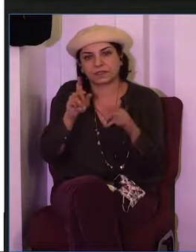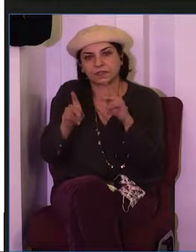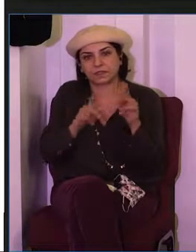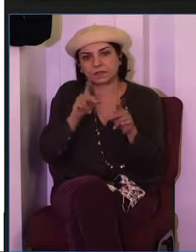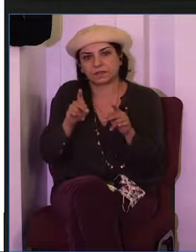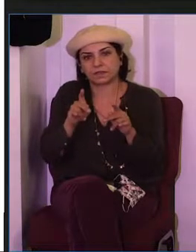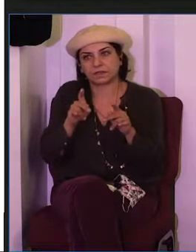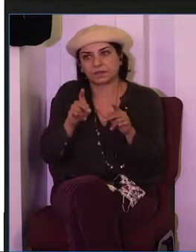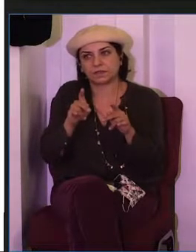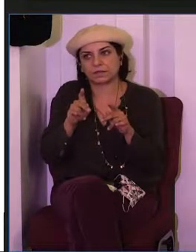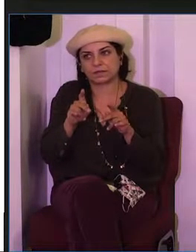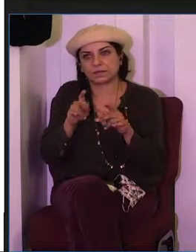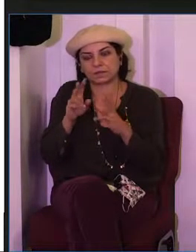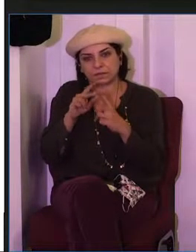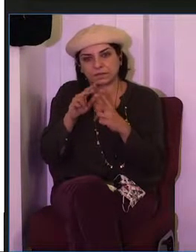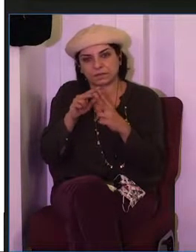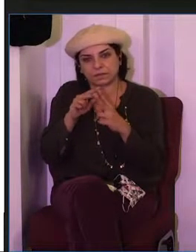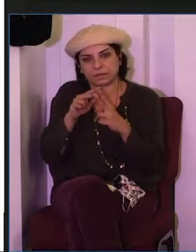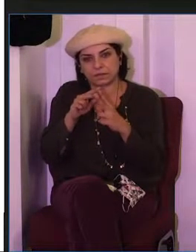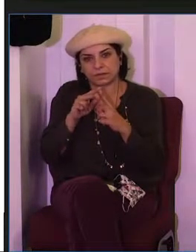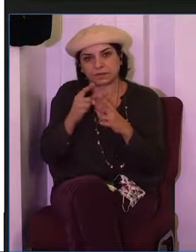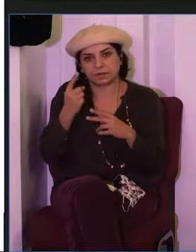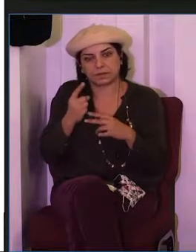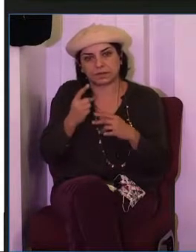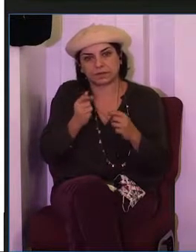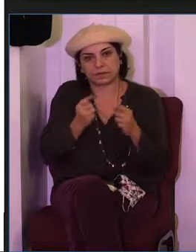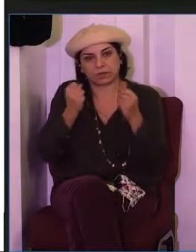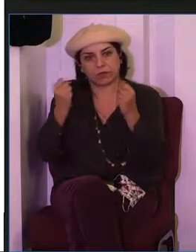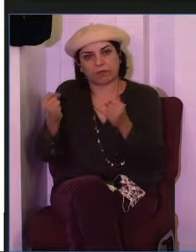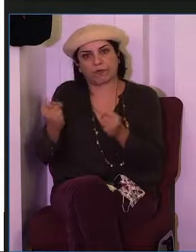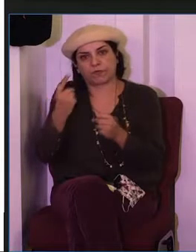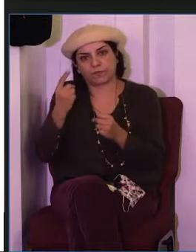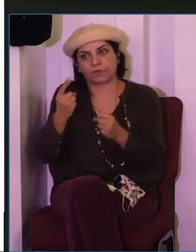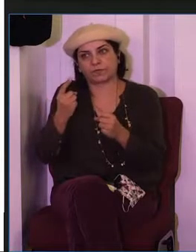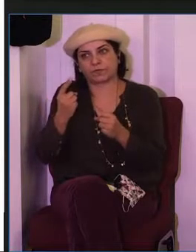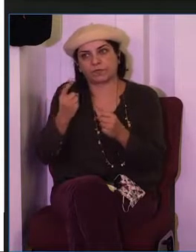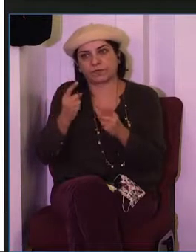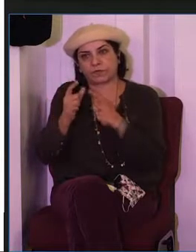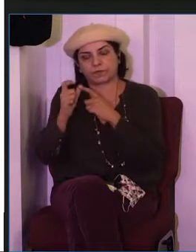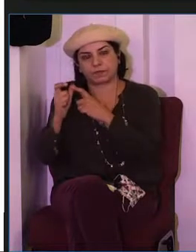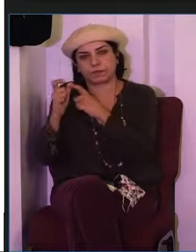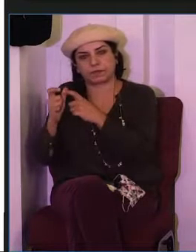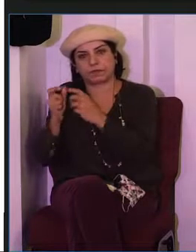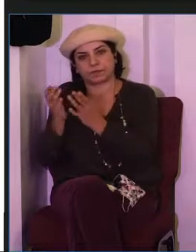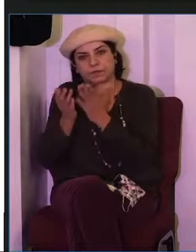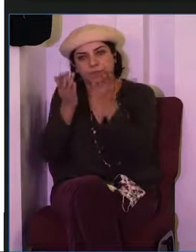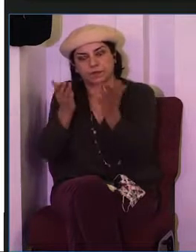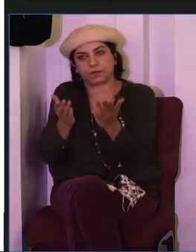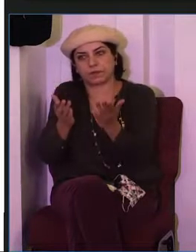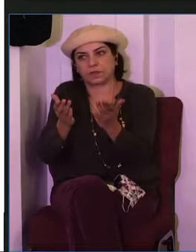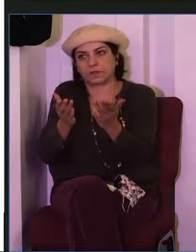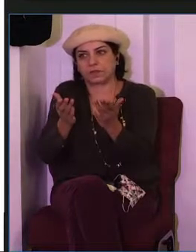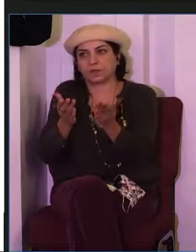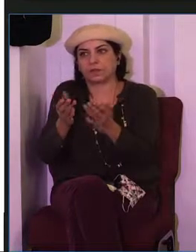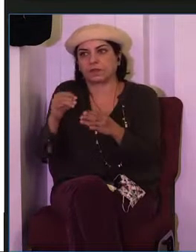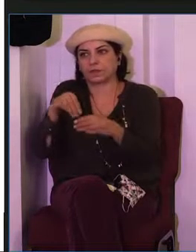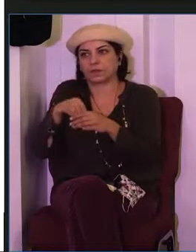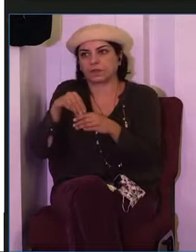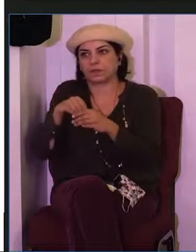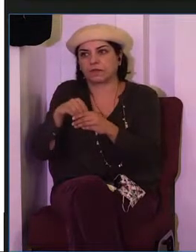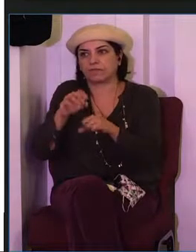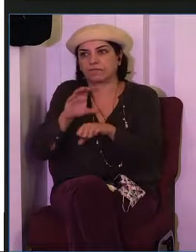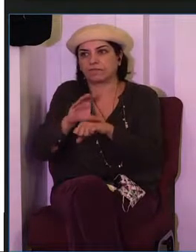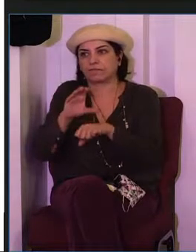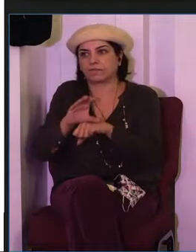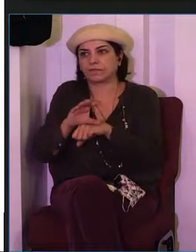to drive, one to run up and deliver. The registration link is in the church bulletin and the church e-news. So please,